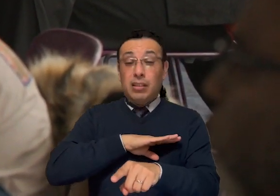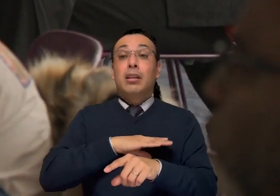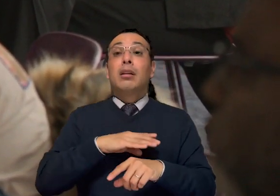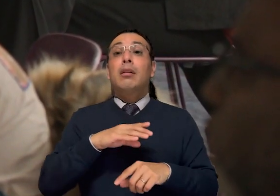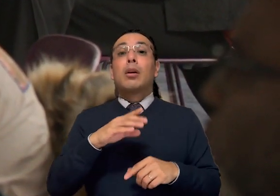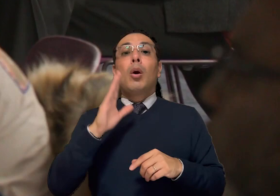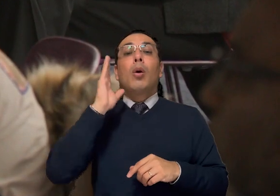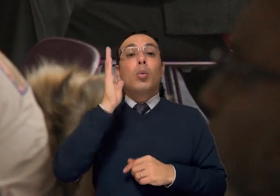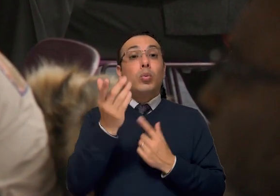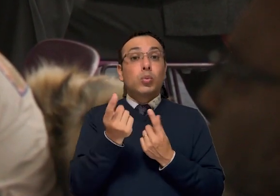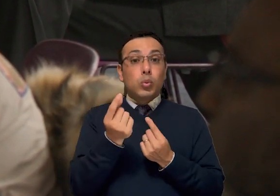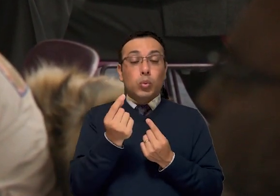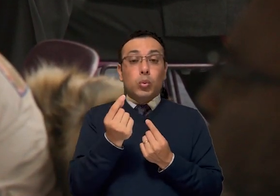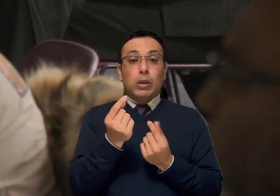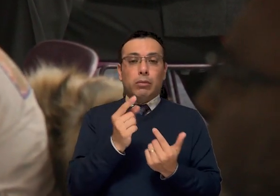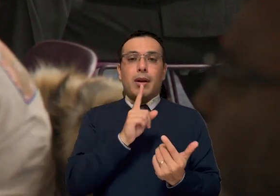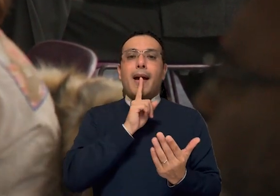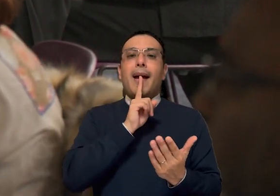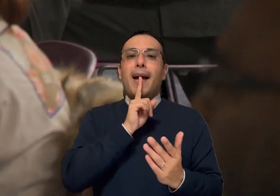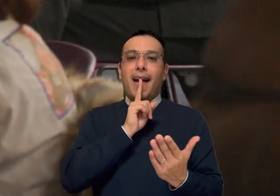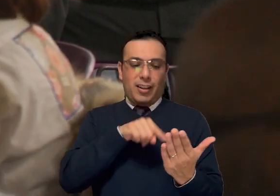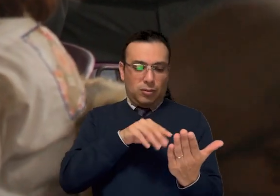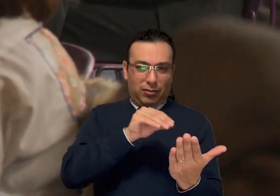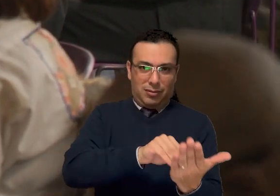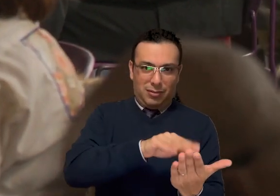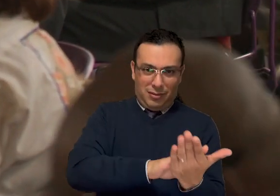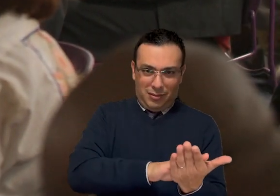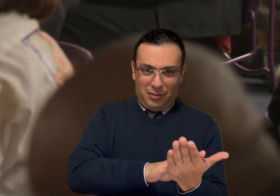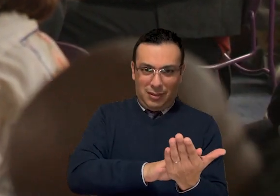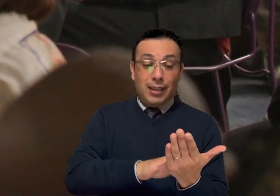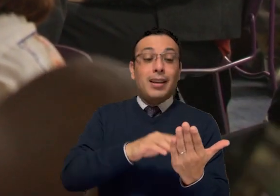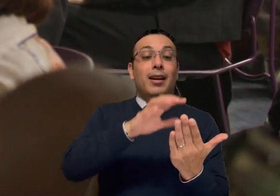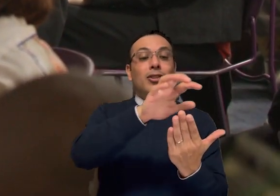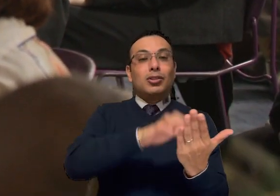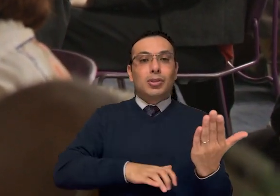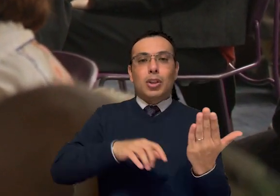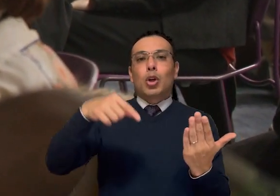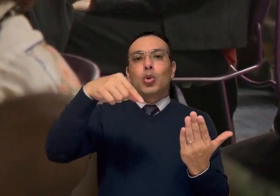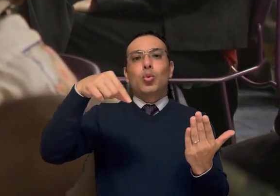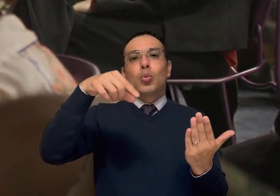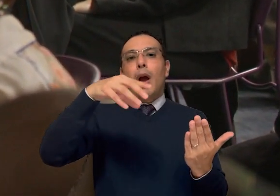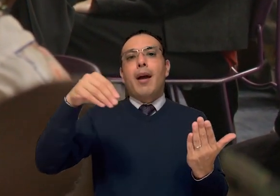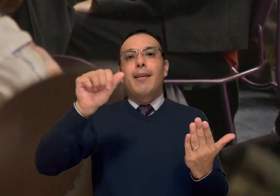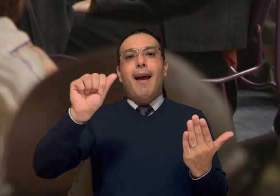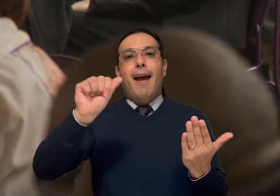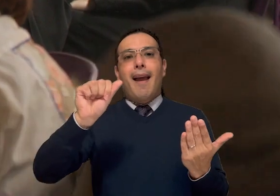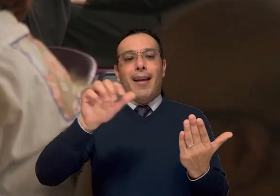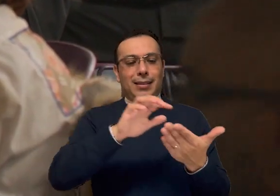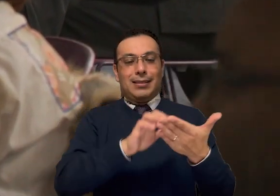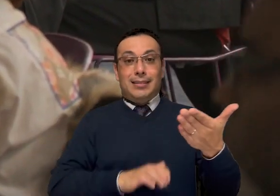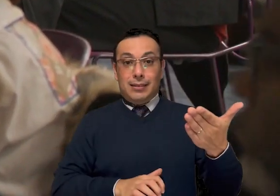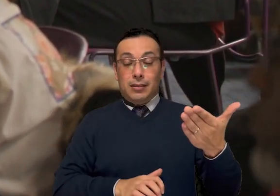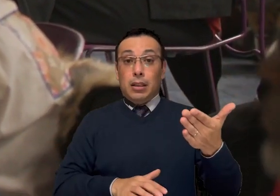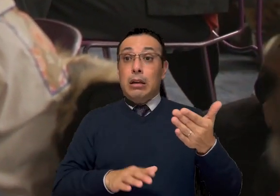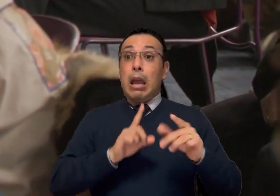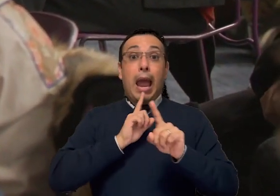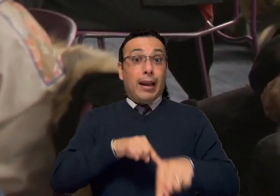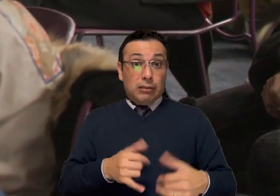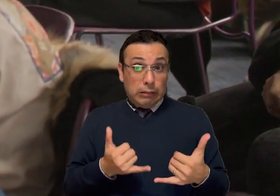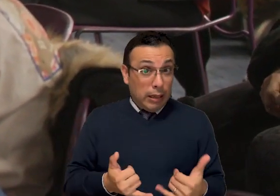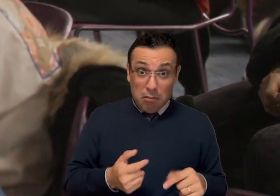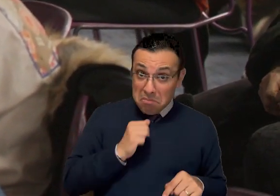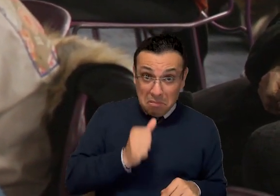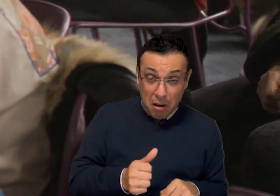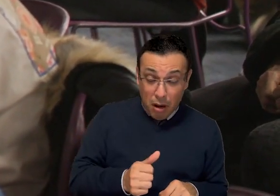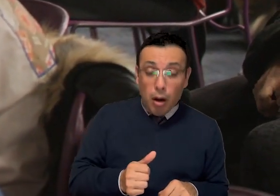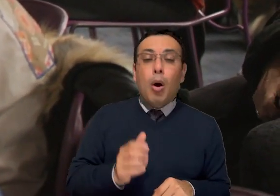a Q&A document. So you will get your questions answered. If we haven't read the article or we don't know the